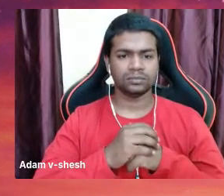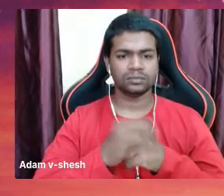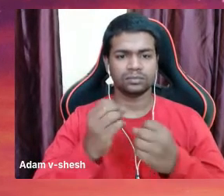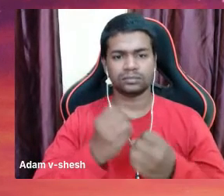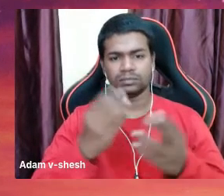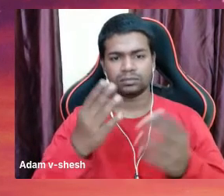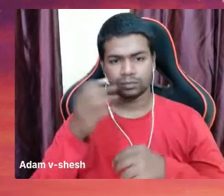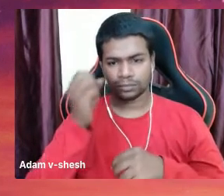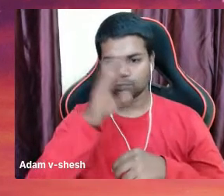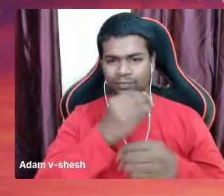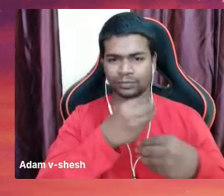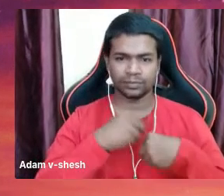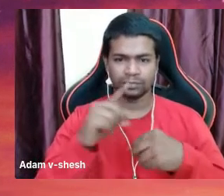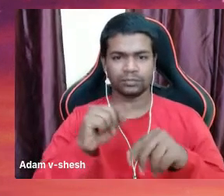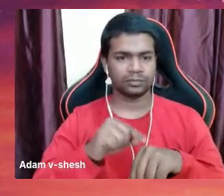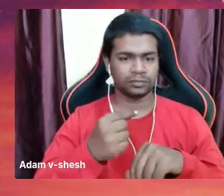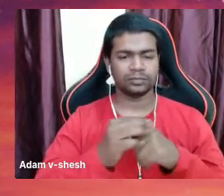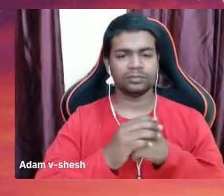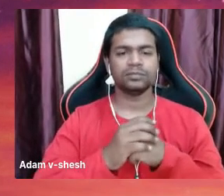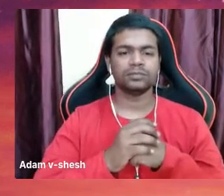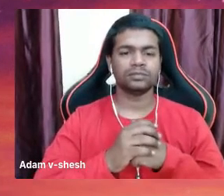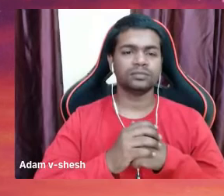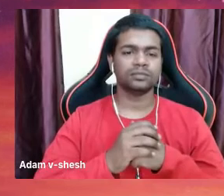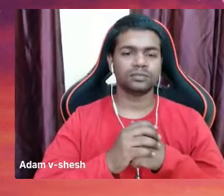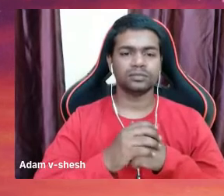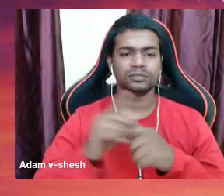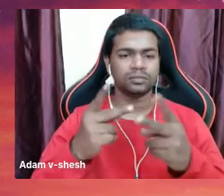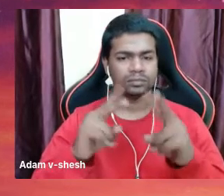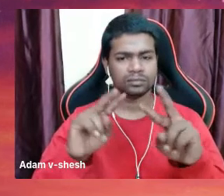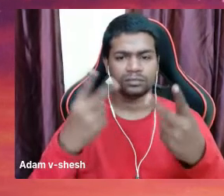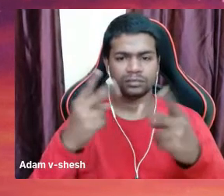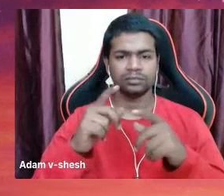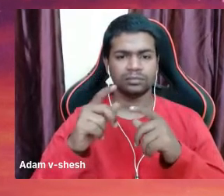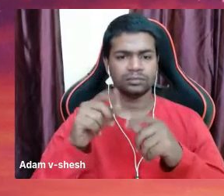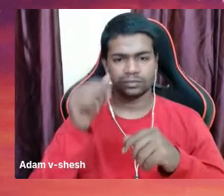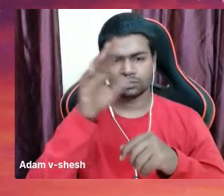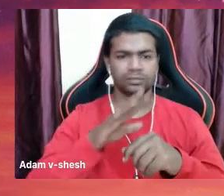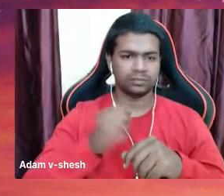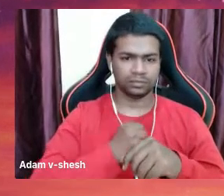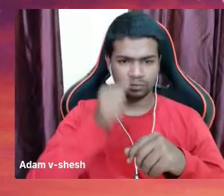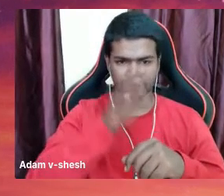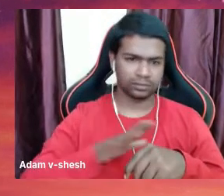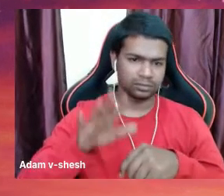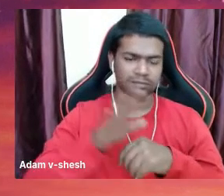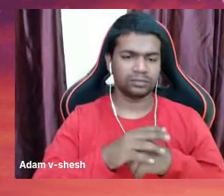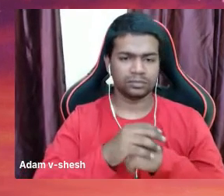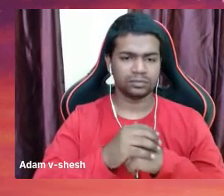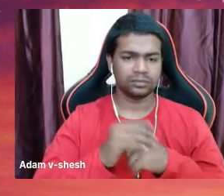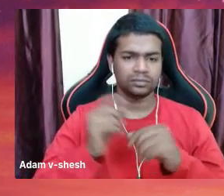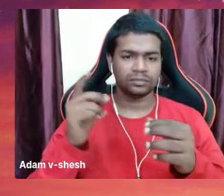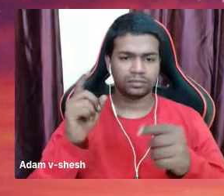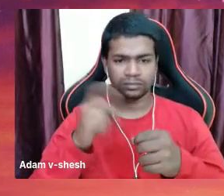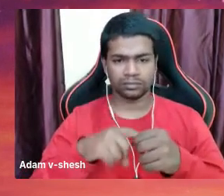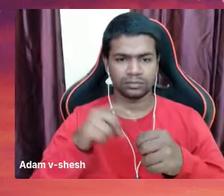God has given me one more chance, right, to just in a different country this time, in my own country, to be part of